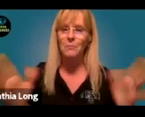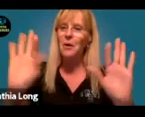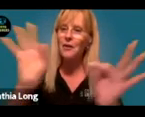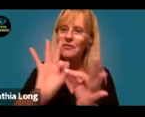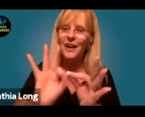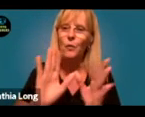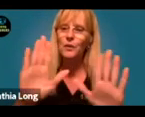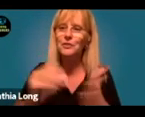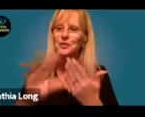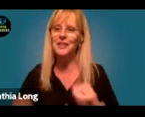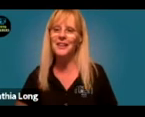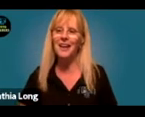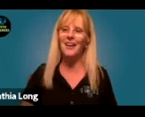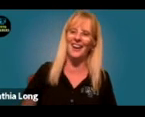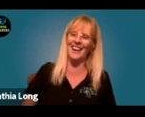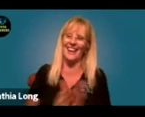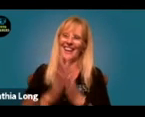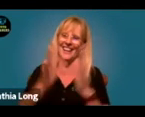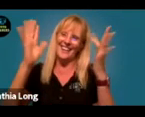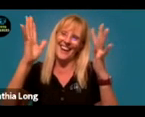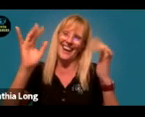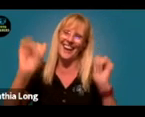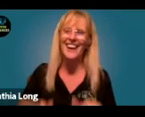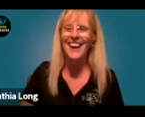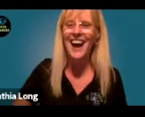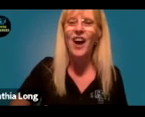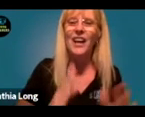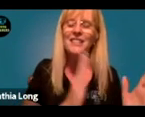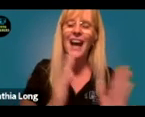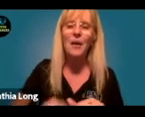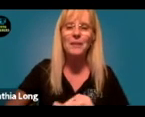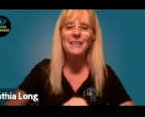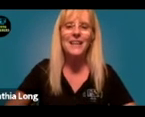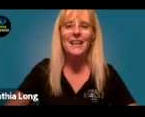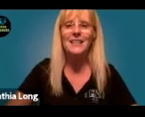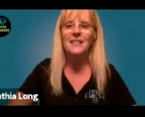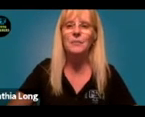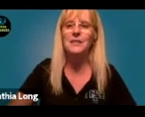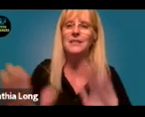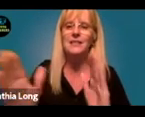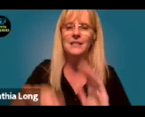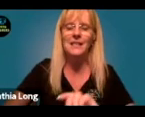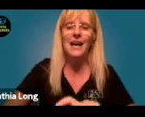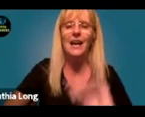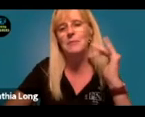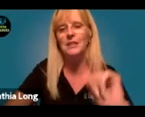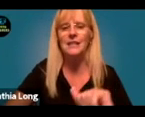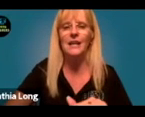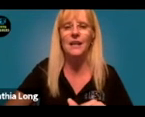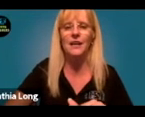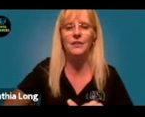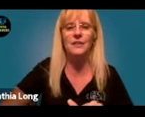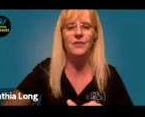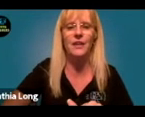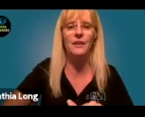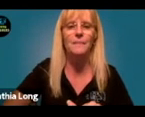Good, perfect, wonderful student there. Yay. Okay, so now I'm going to take this and I'm just going to slide it